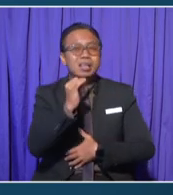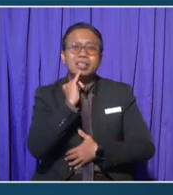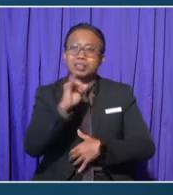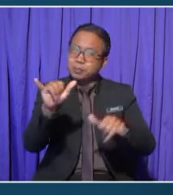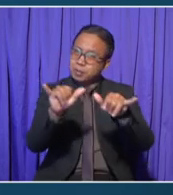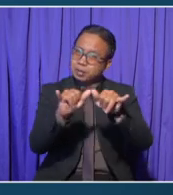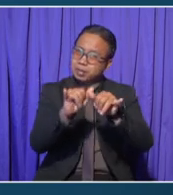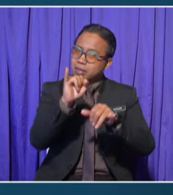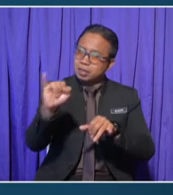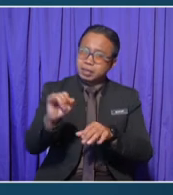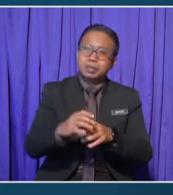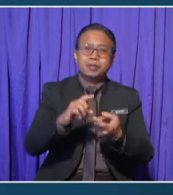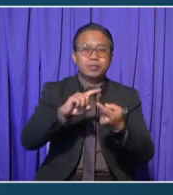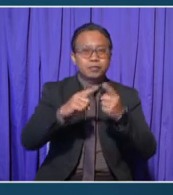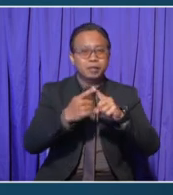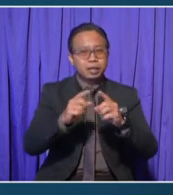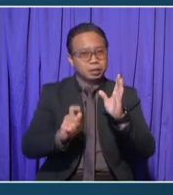measuring her friend's height.